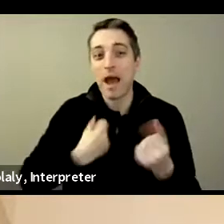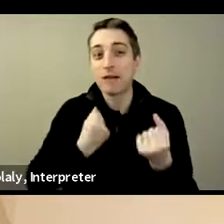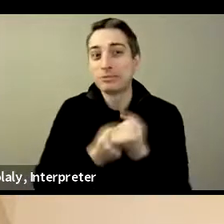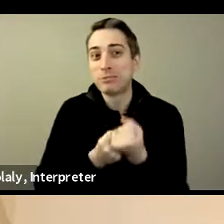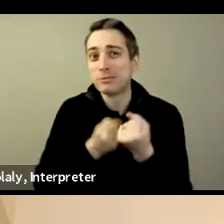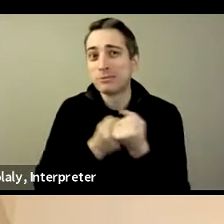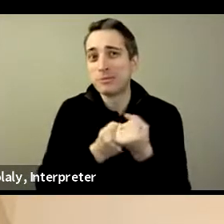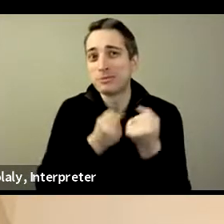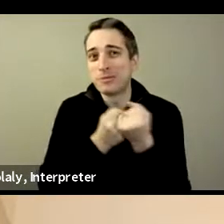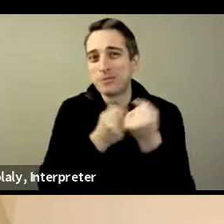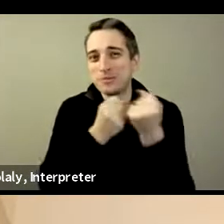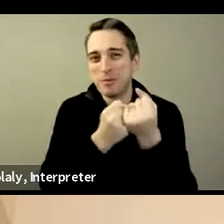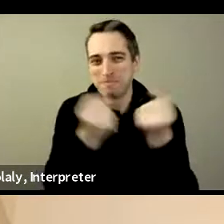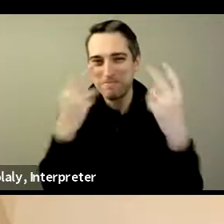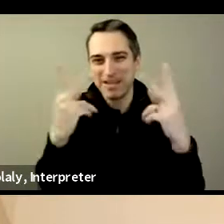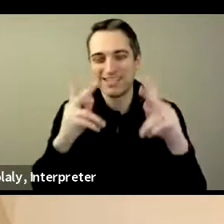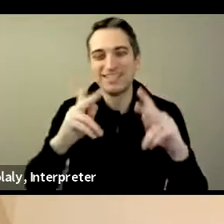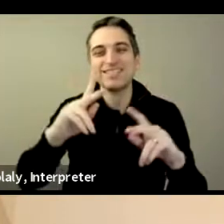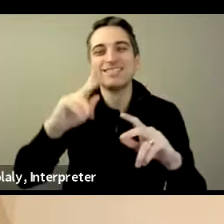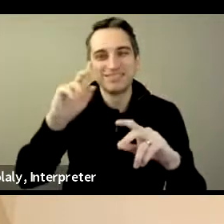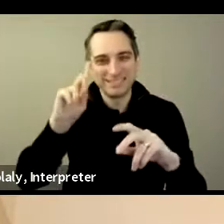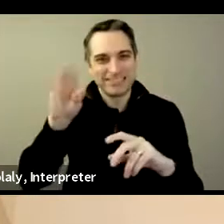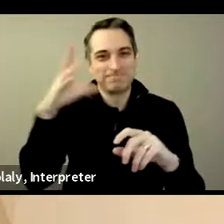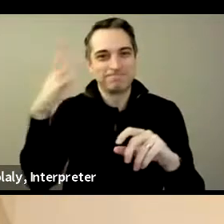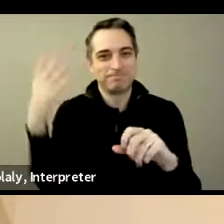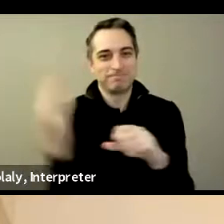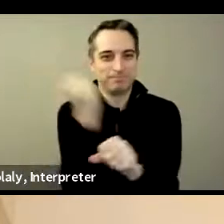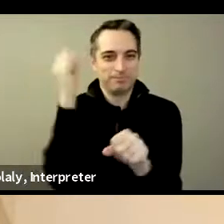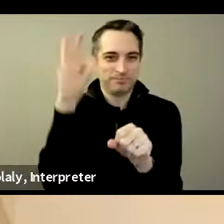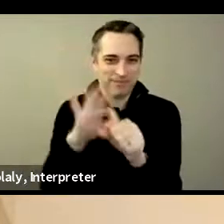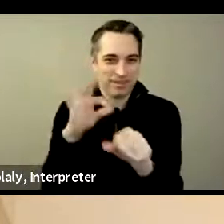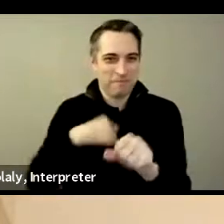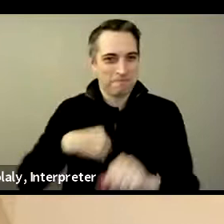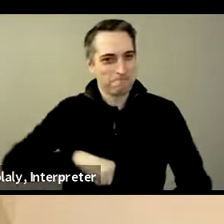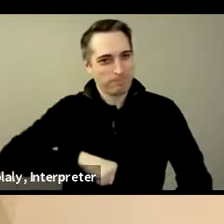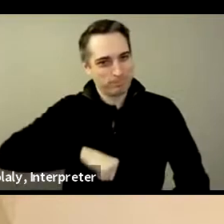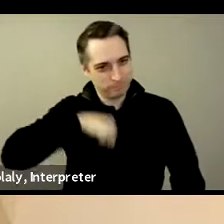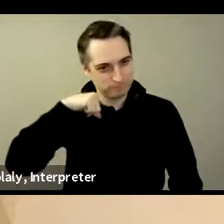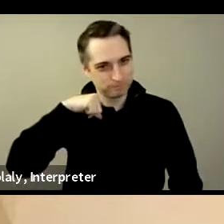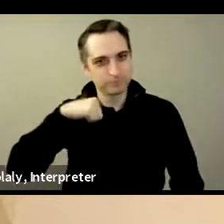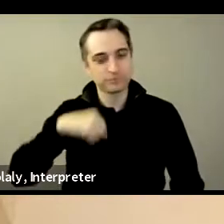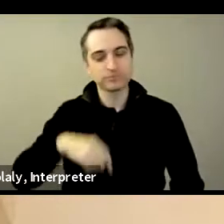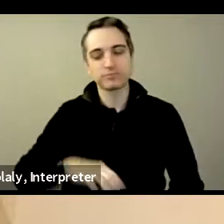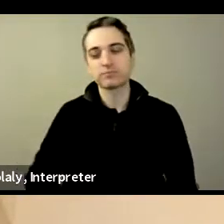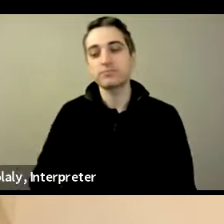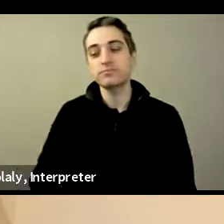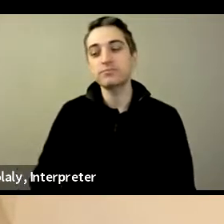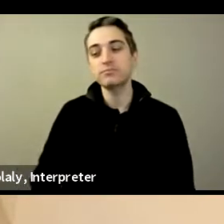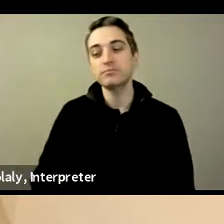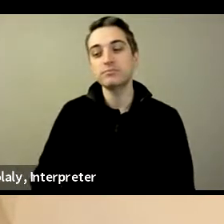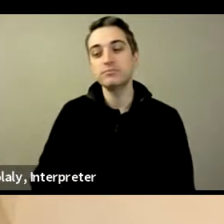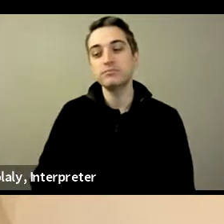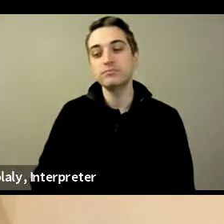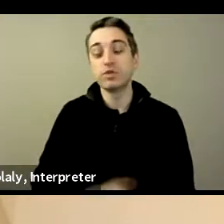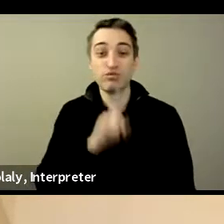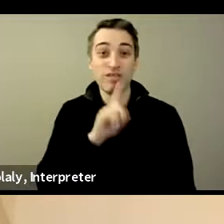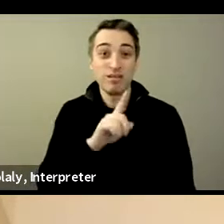many that I've seen get elected, and I'm proud of that. I'm kind of shocked by the